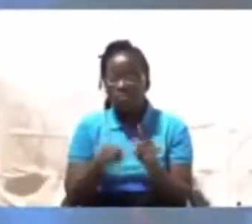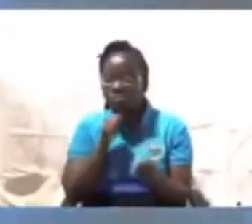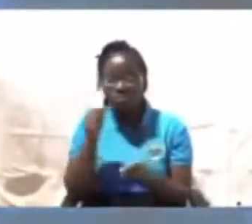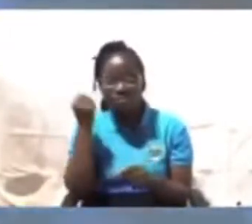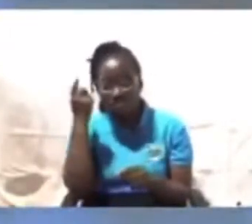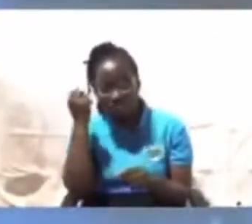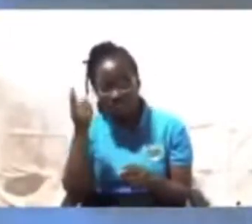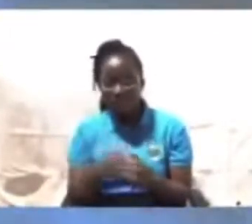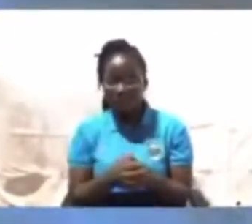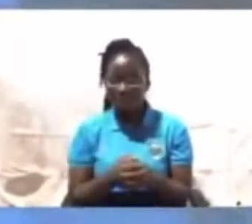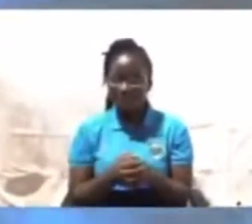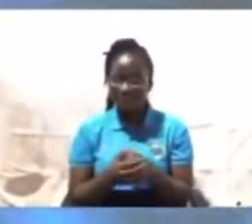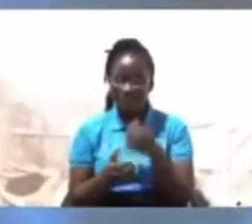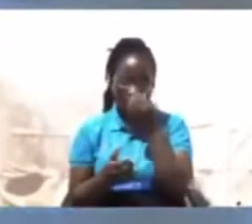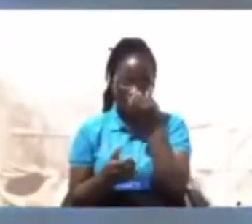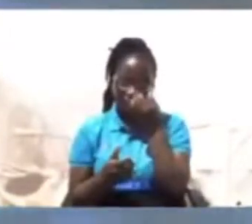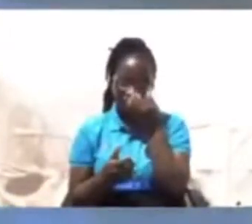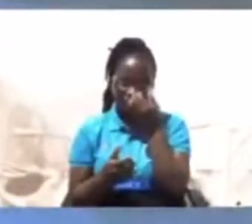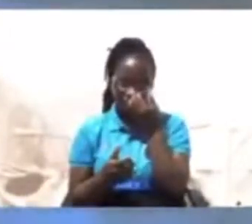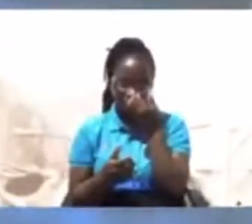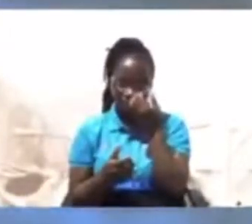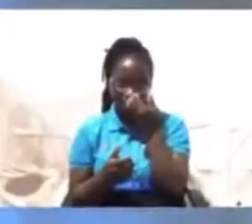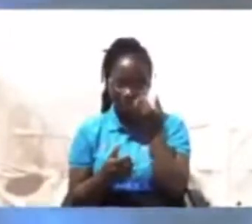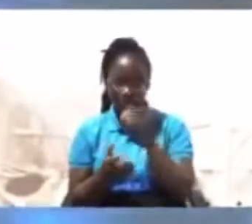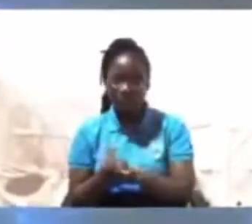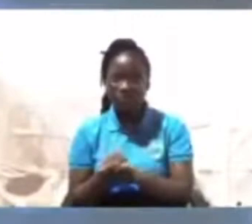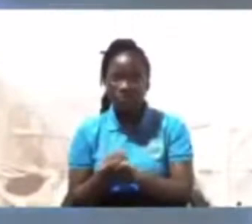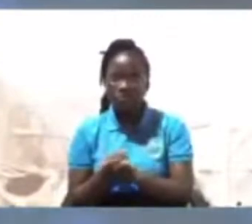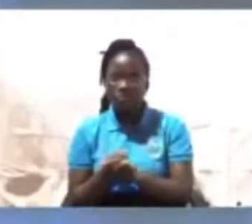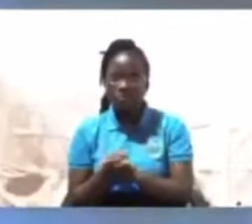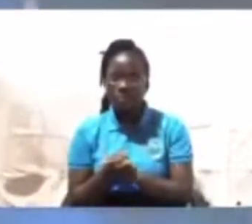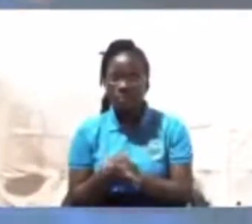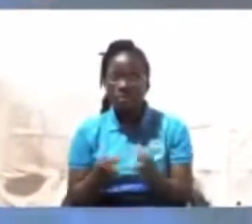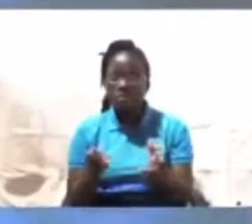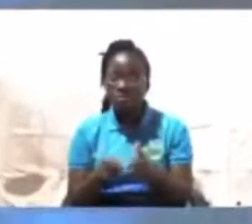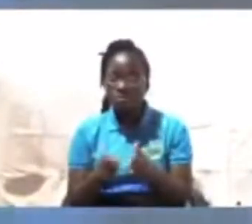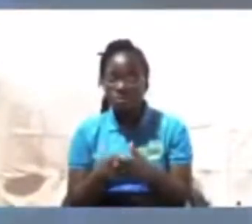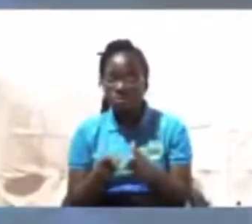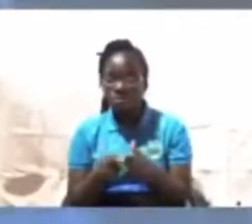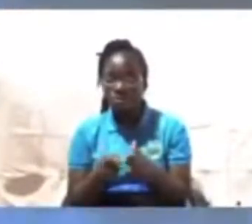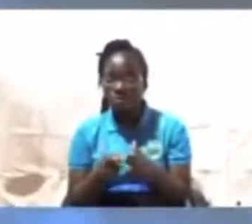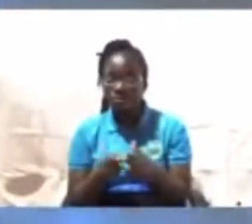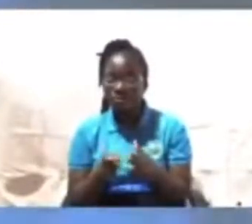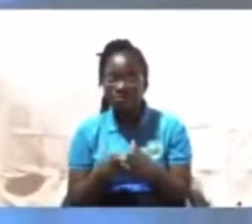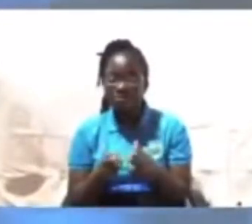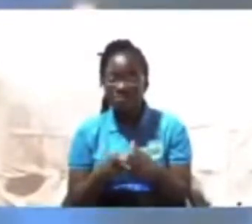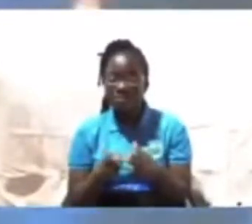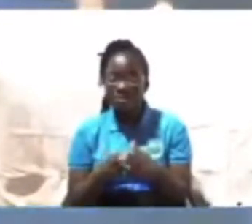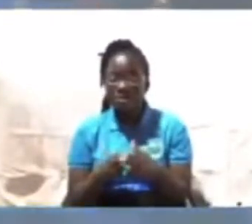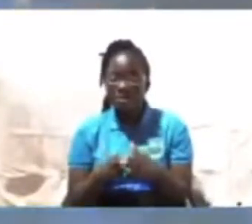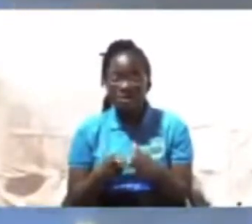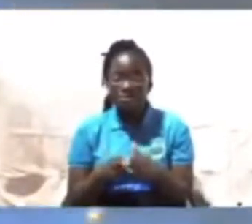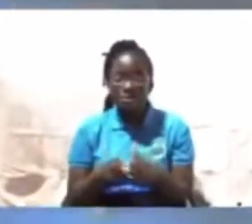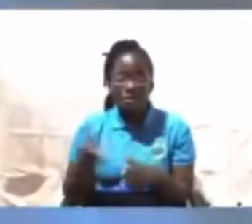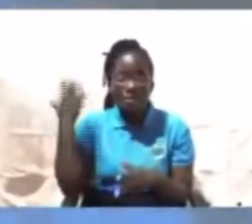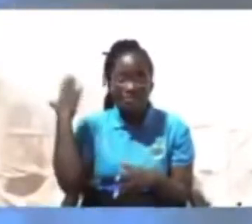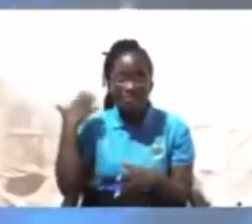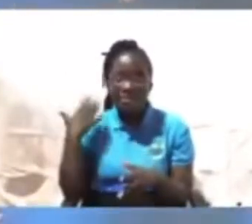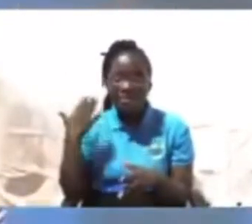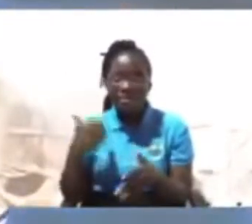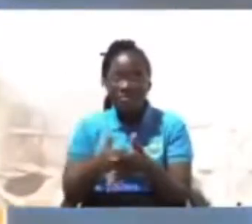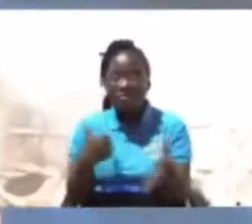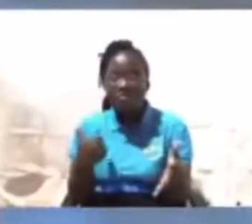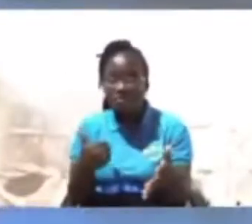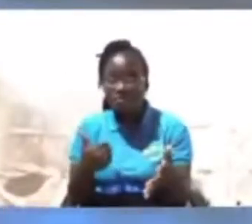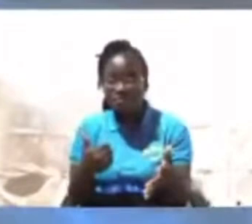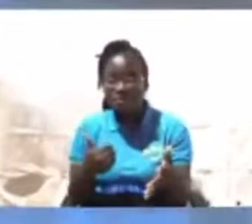omumbupo because e di kanopi no be ya yi So mu buwa di kode mwa, omesa yaba. Praise God. No,